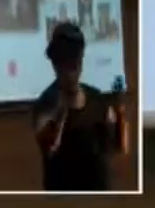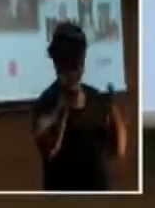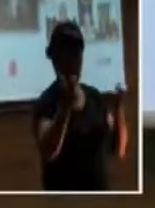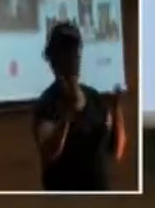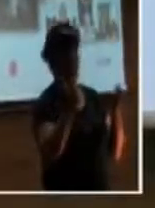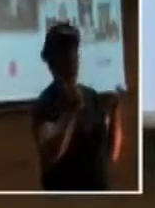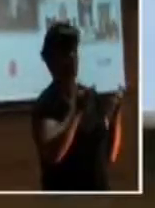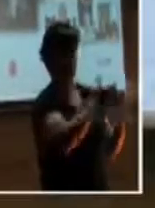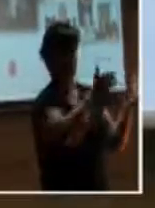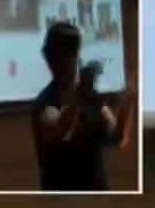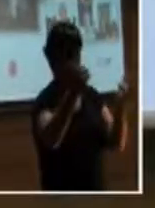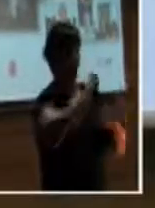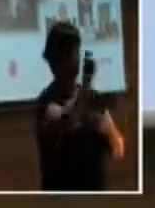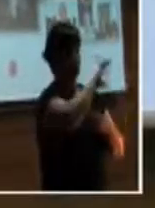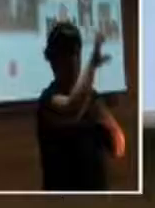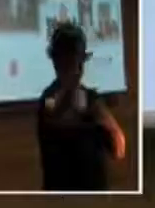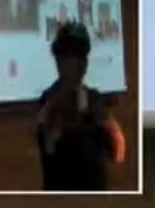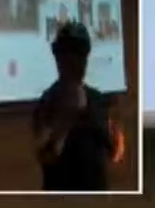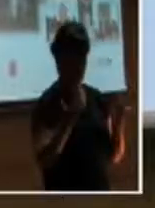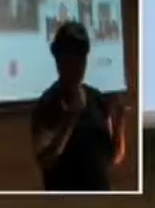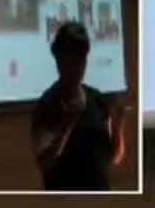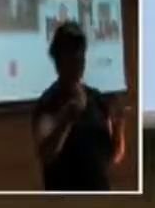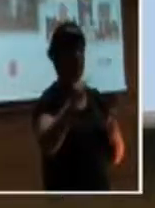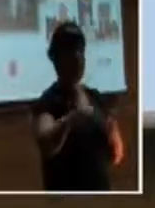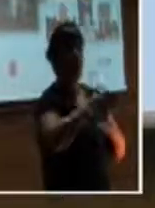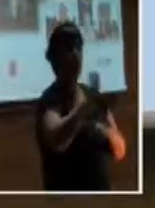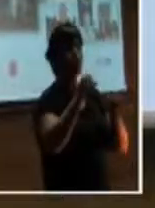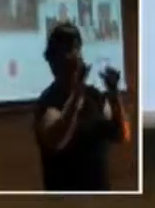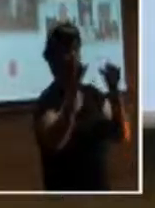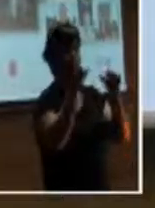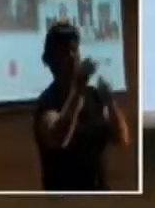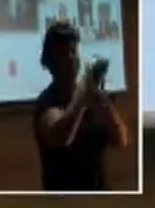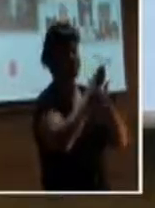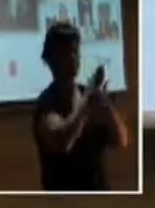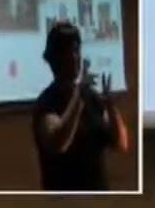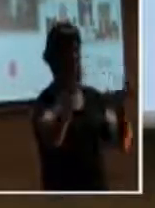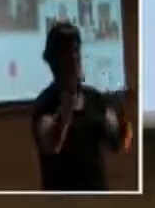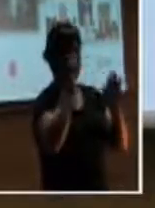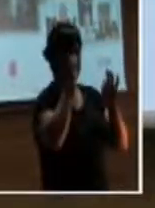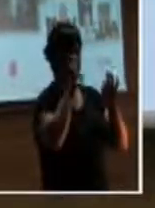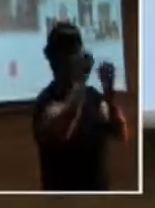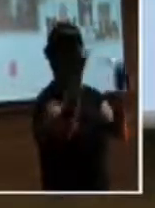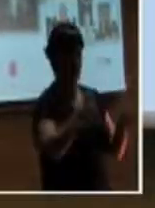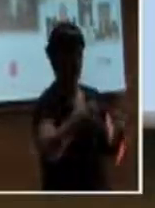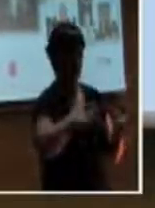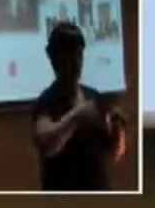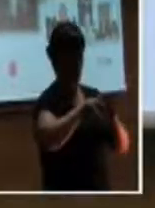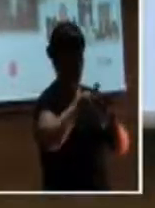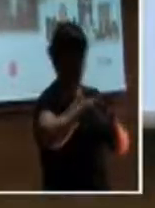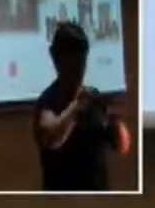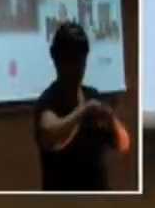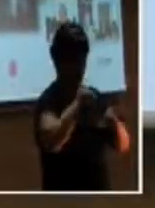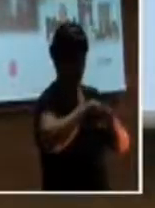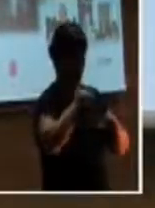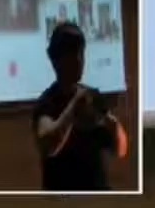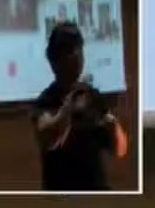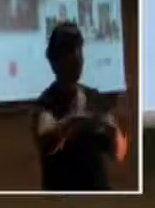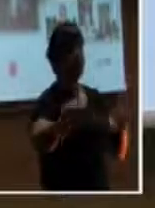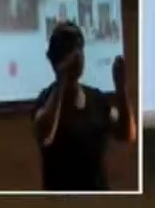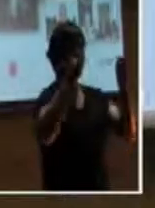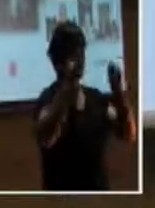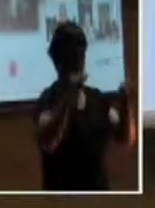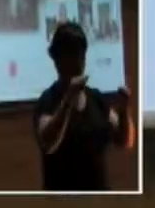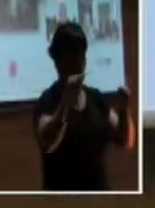example is the training made available by Sylvia Hemmet again, from